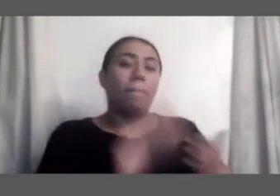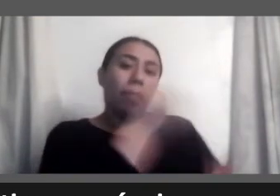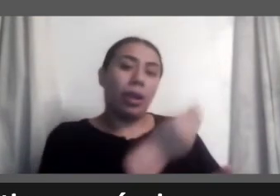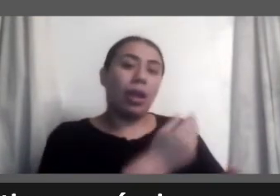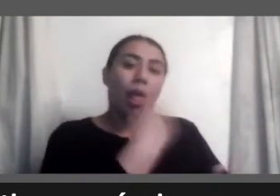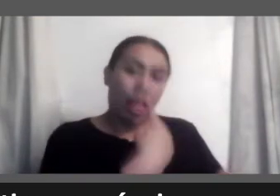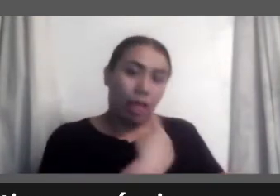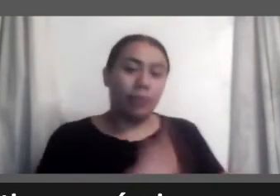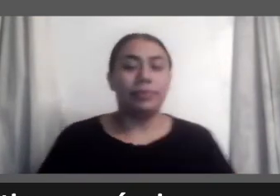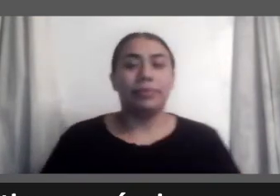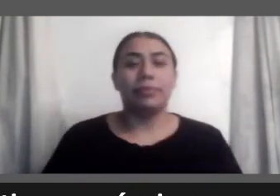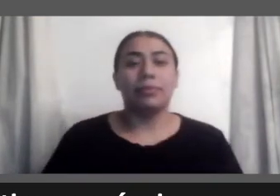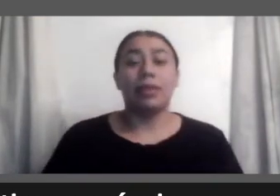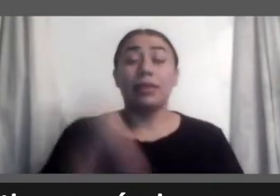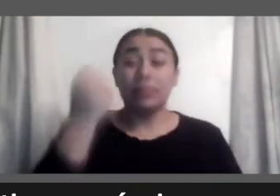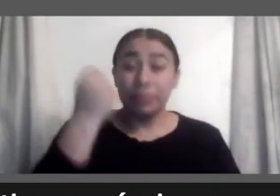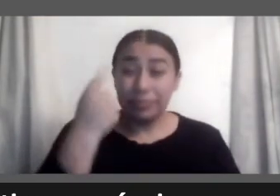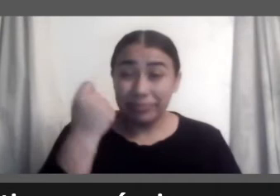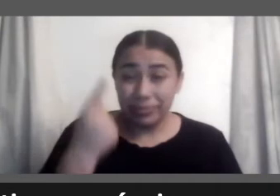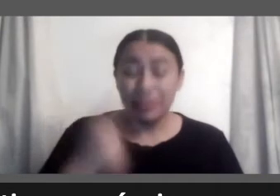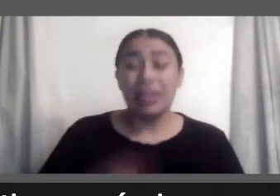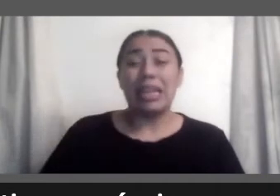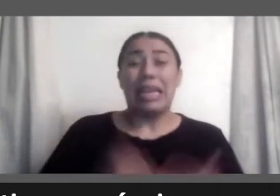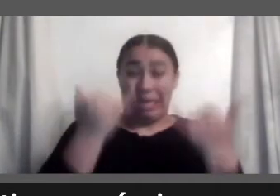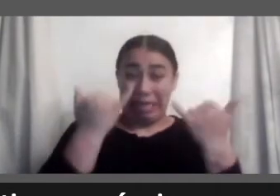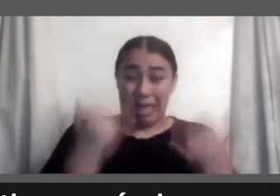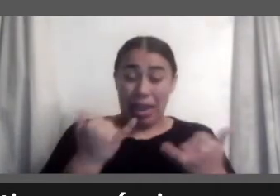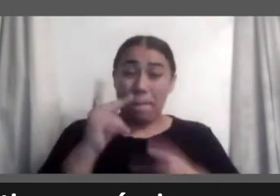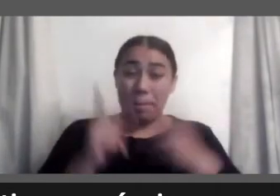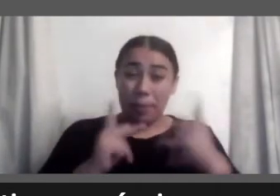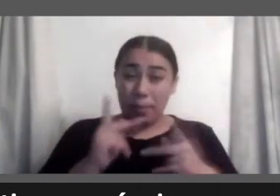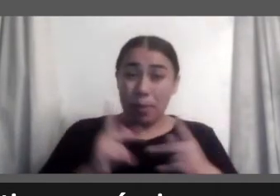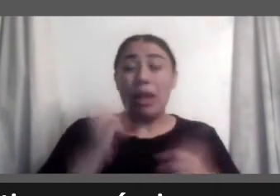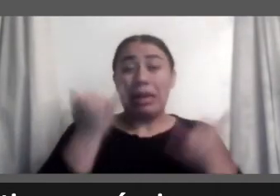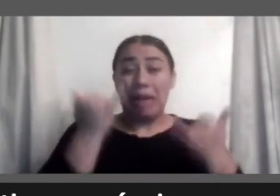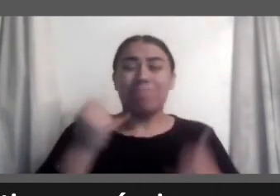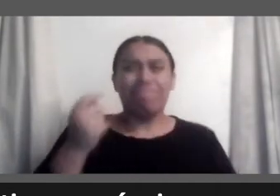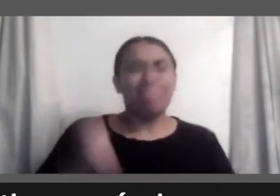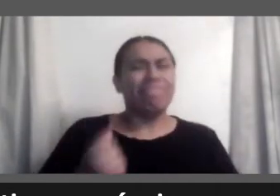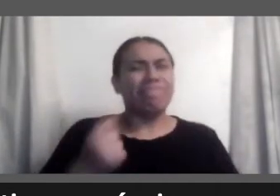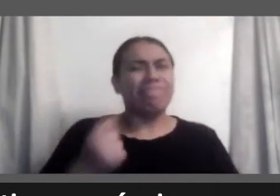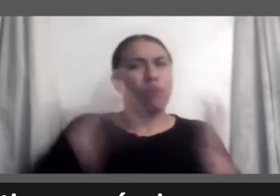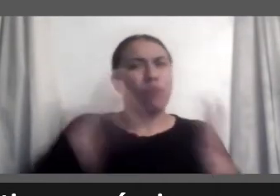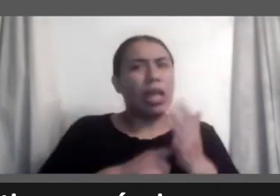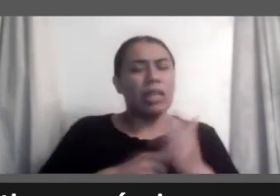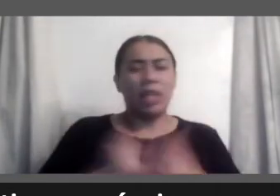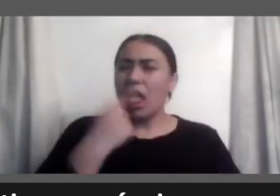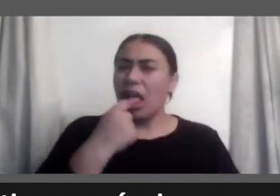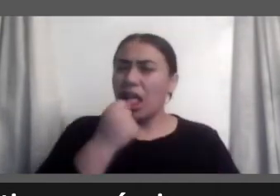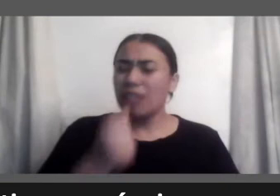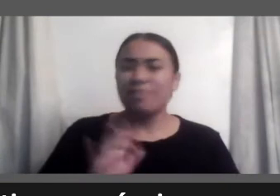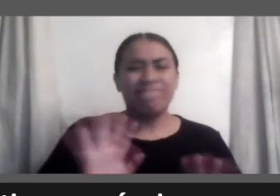relievers. However, the European League Against Rheumatism issued a recommendation against using